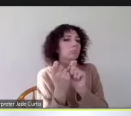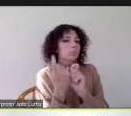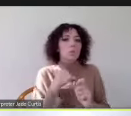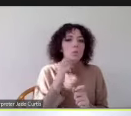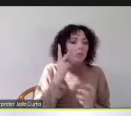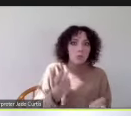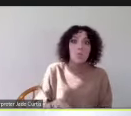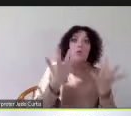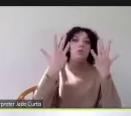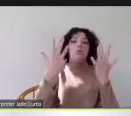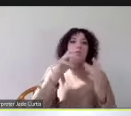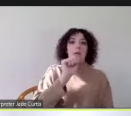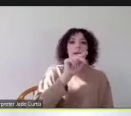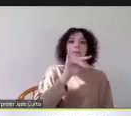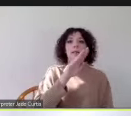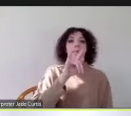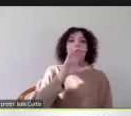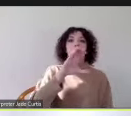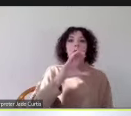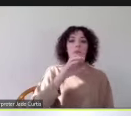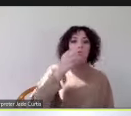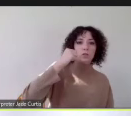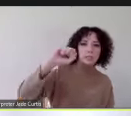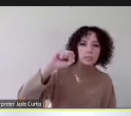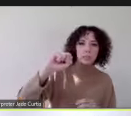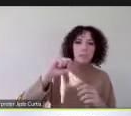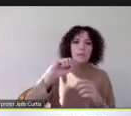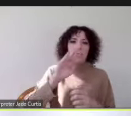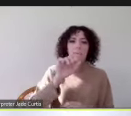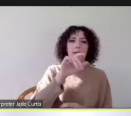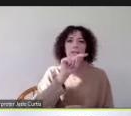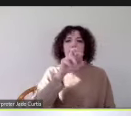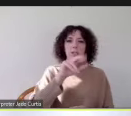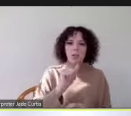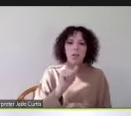of antibiotic-resistant bacteria and genes, and their fate in